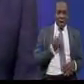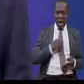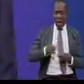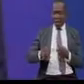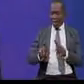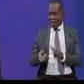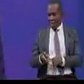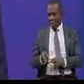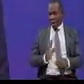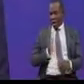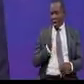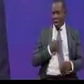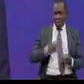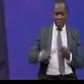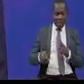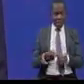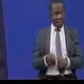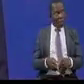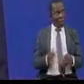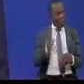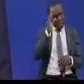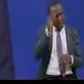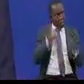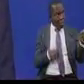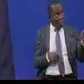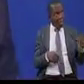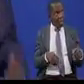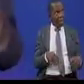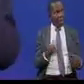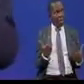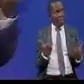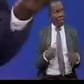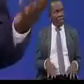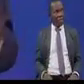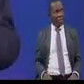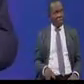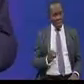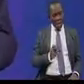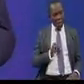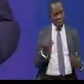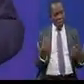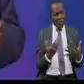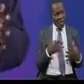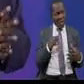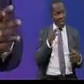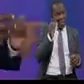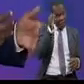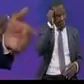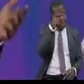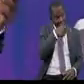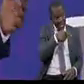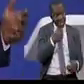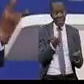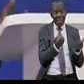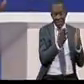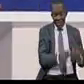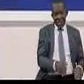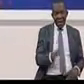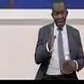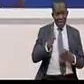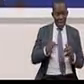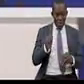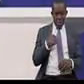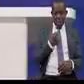that side. And we even fear his driver more than we, you know, fear God. And that woman, they said, if